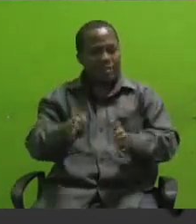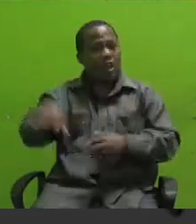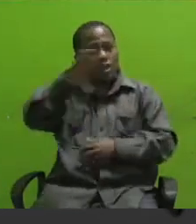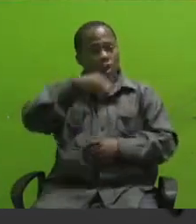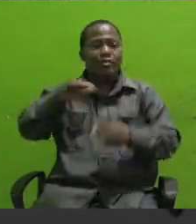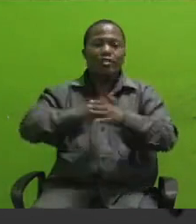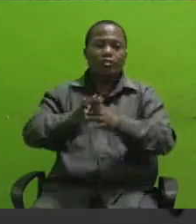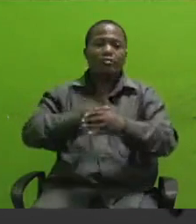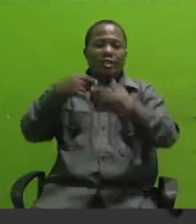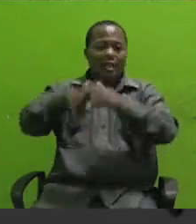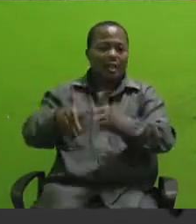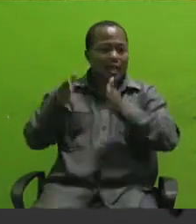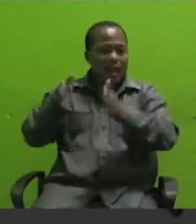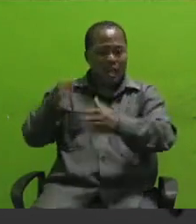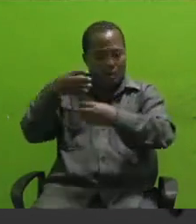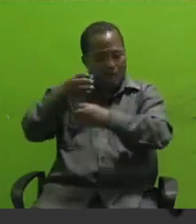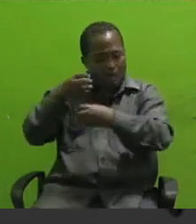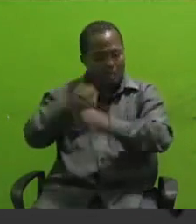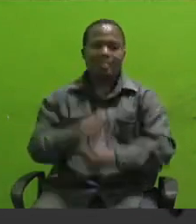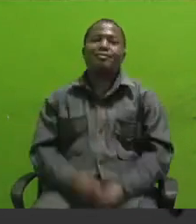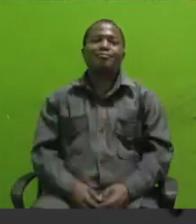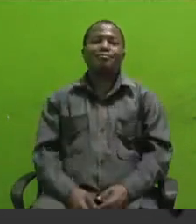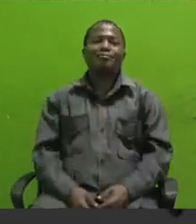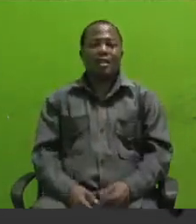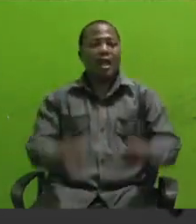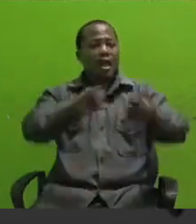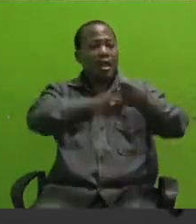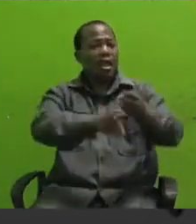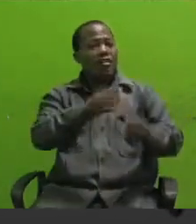especially those used in the laboratory.